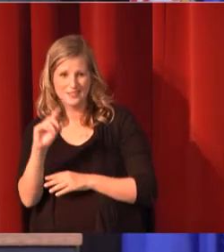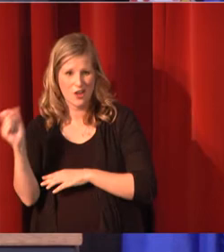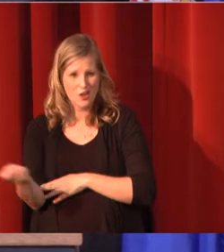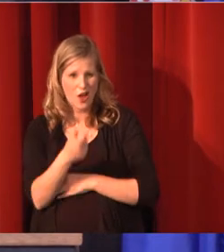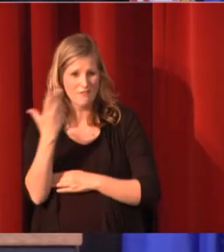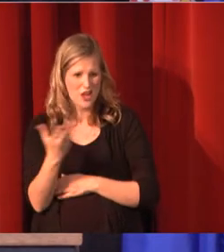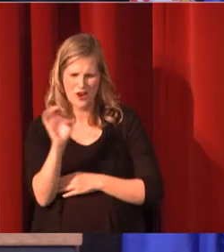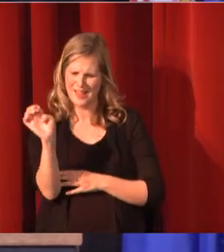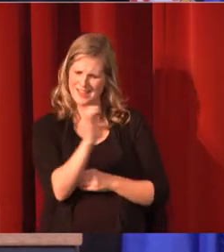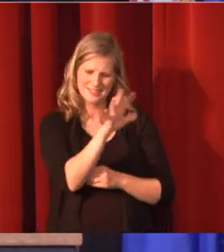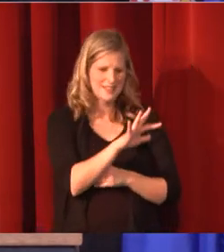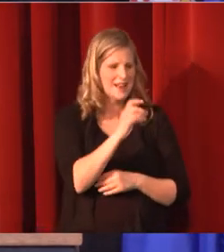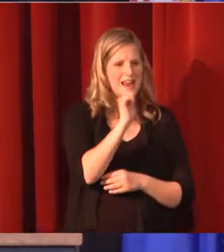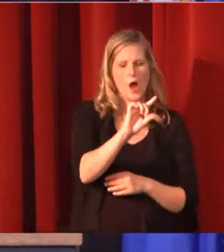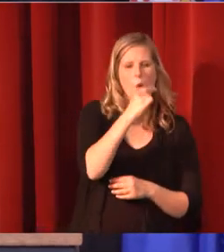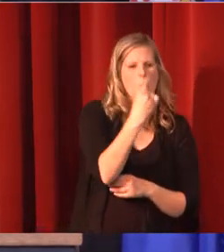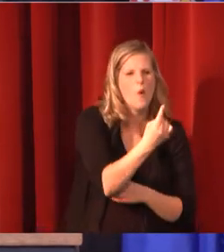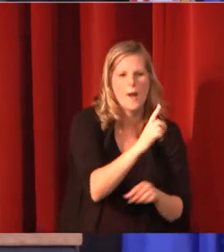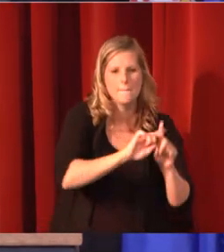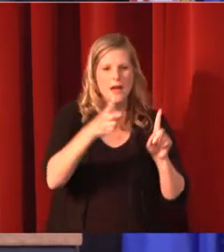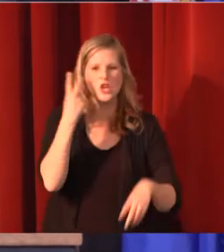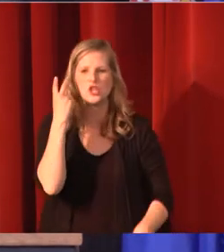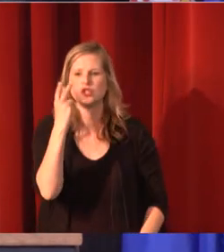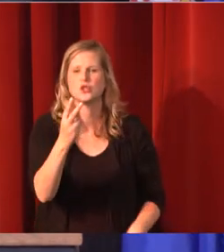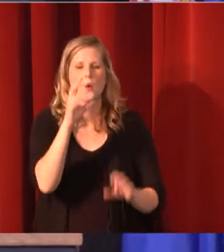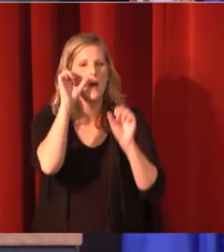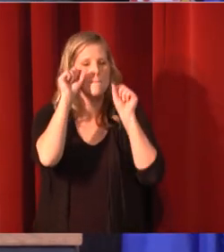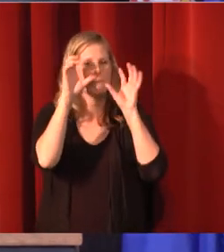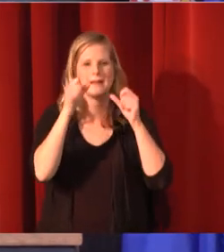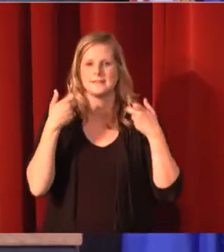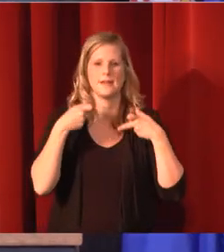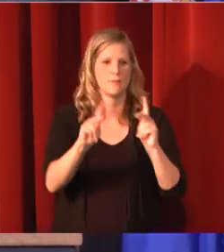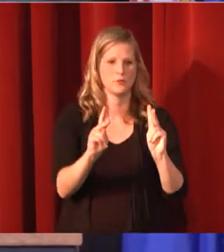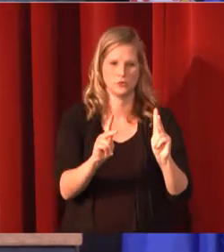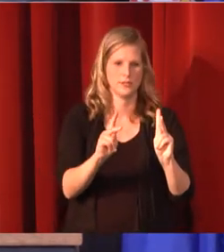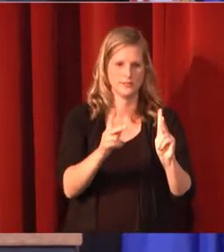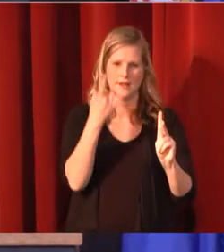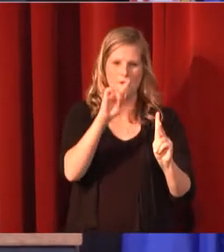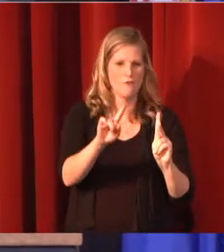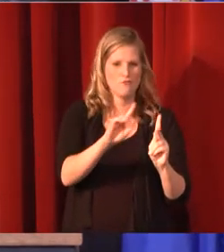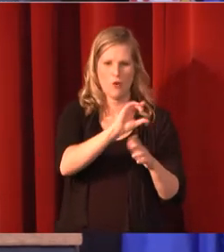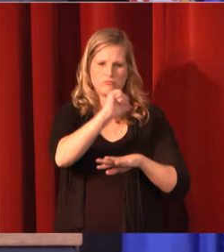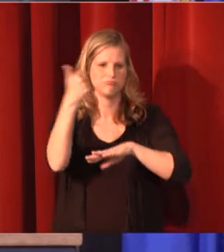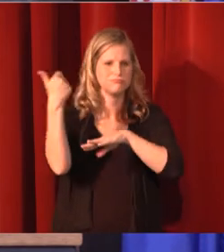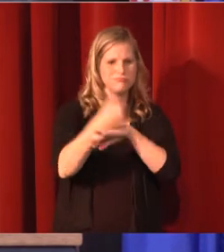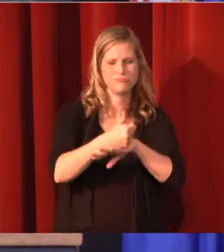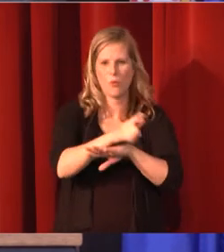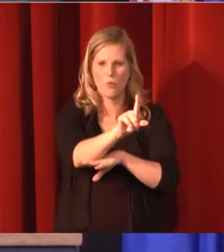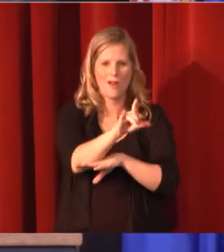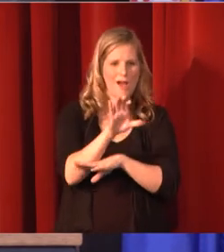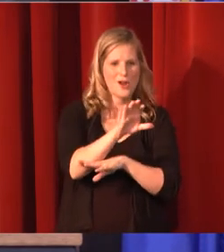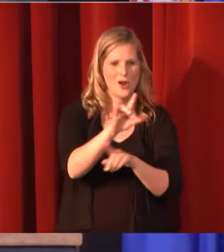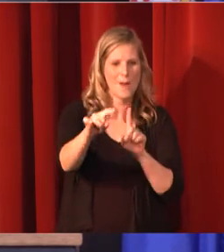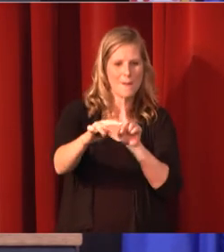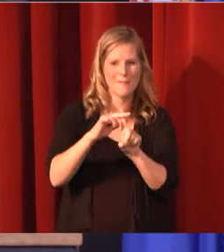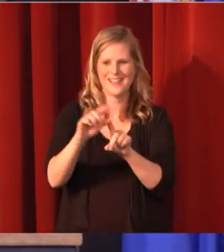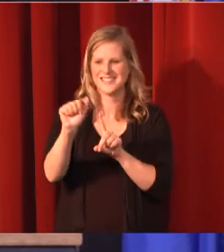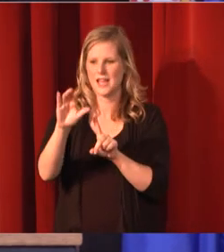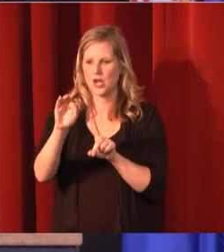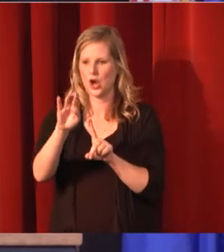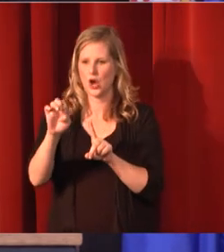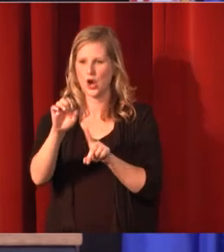give us not one but two iconic opportunities to design a 100 plus acre